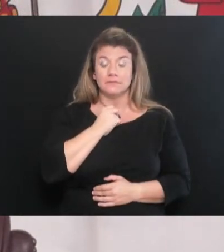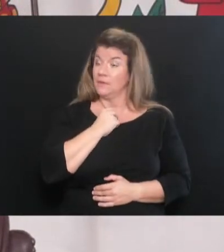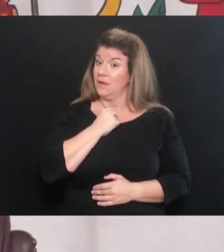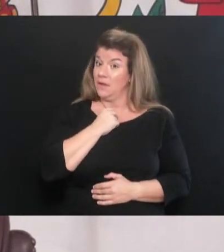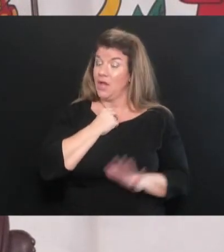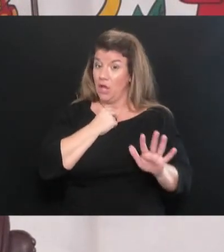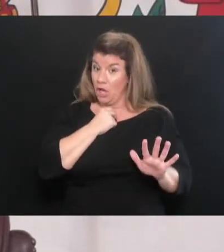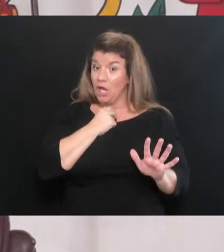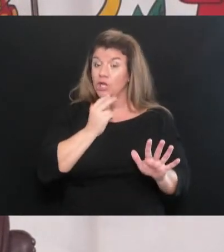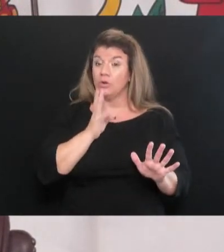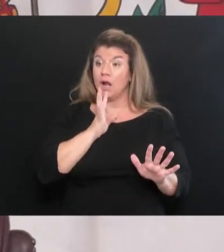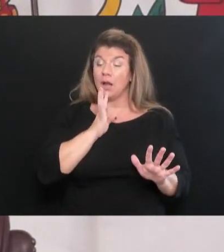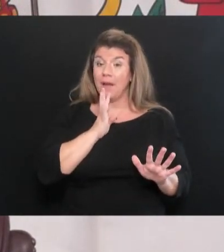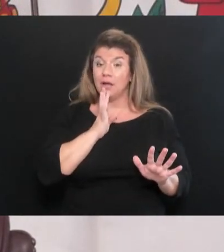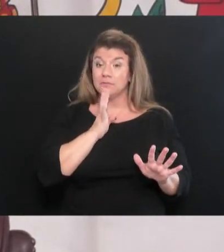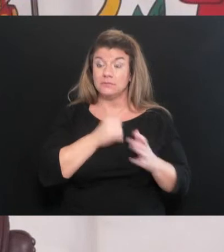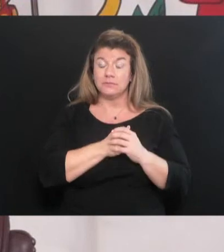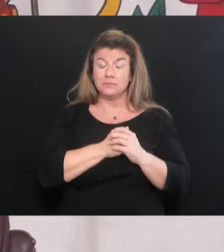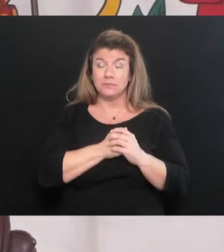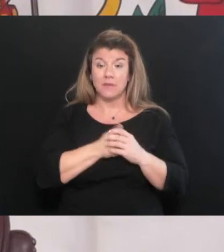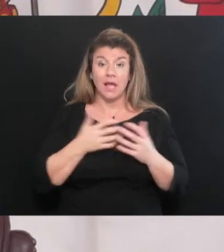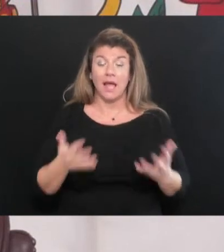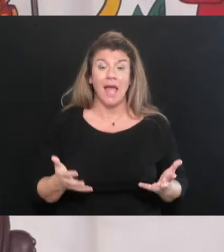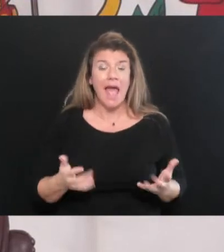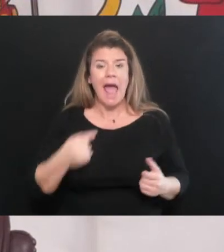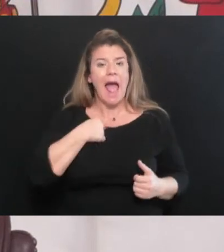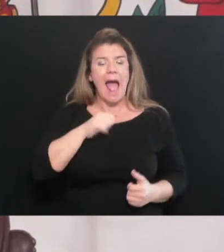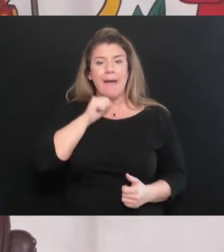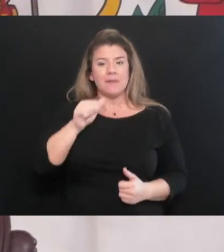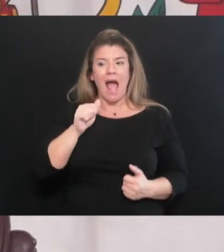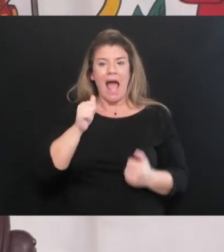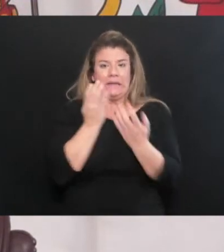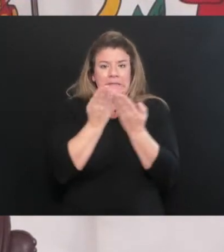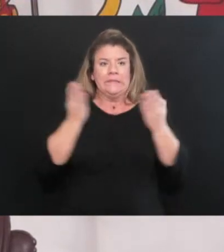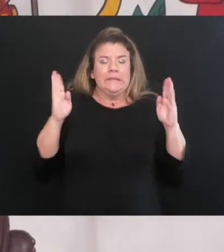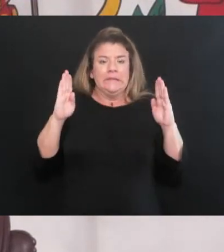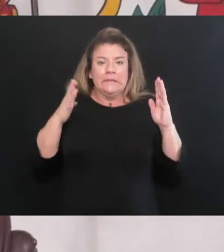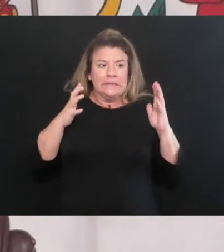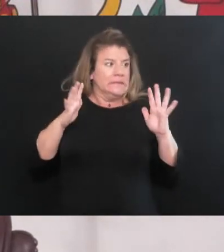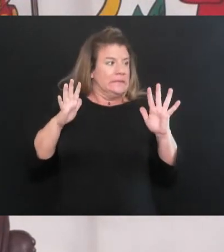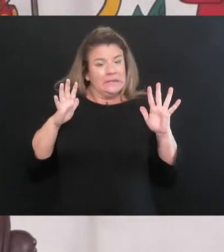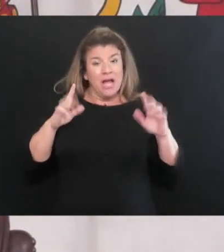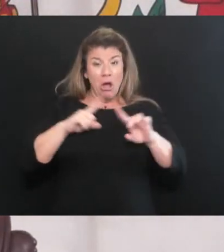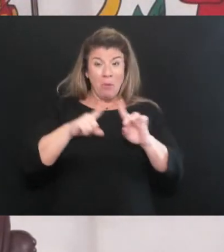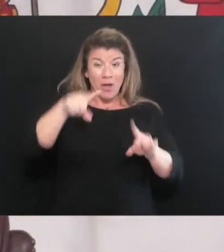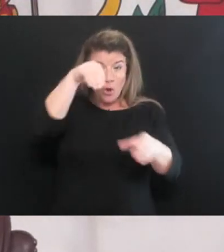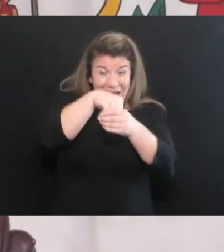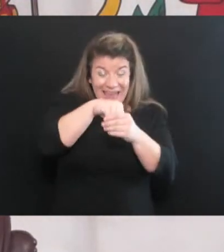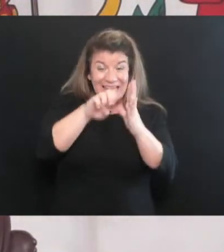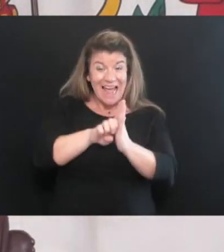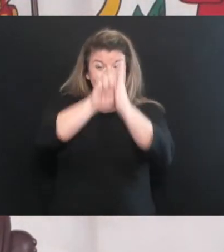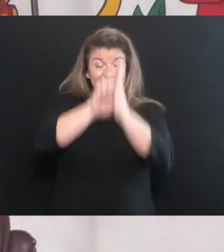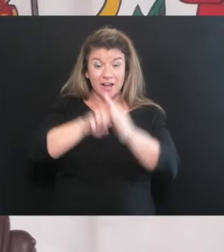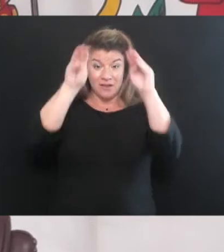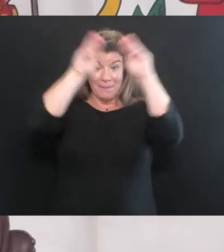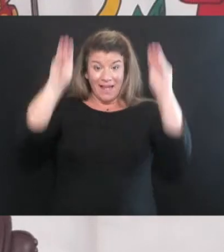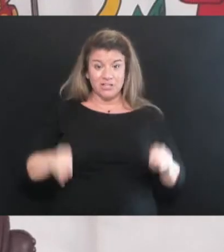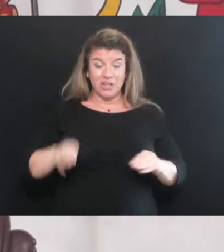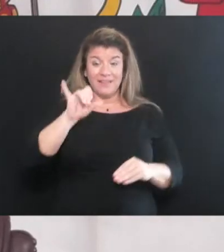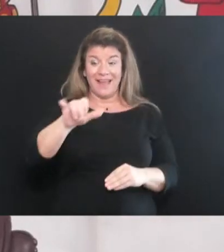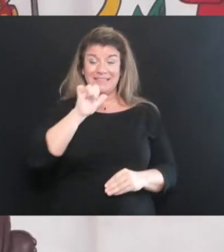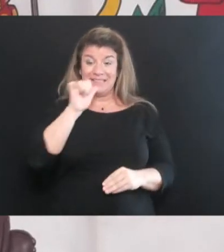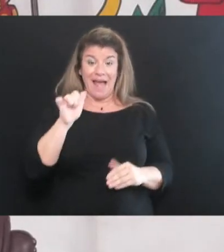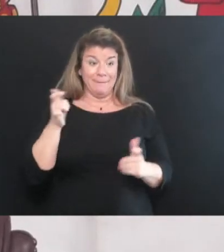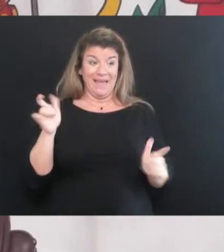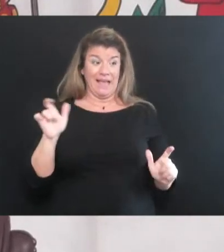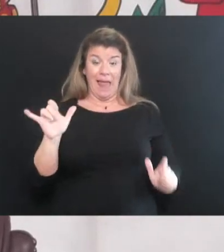talk about, I'm not claustrophobic at all, but when you're in that elevator to Mansion, which is not much bigger